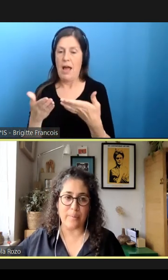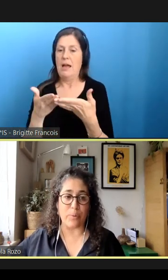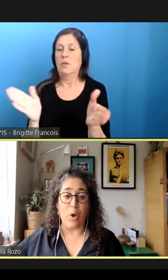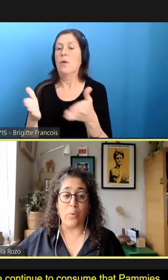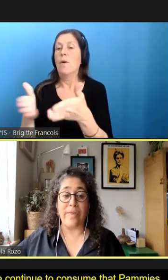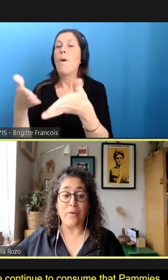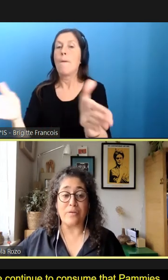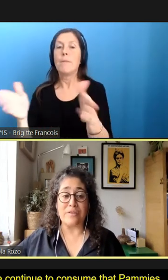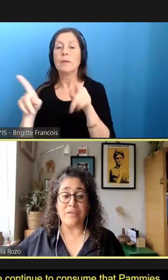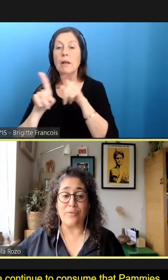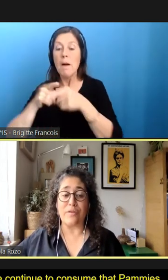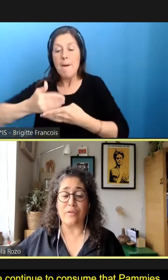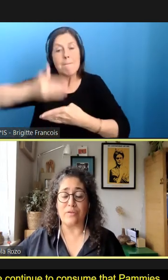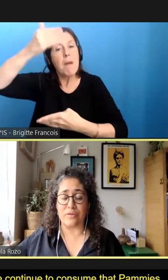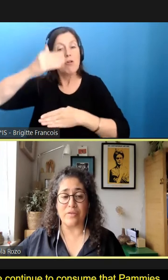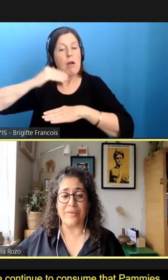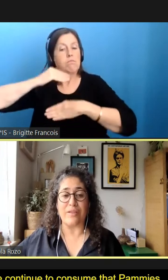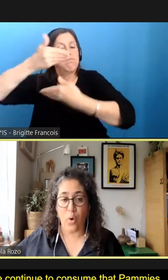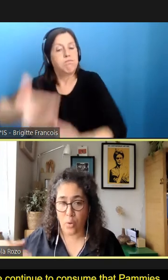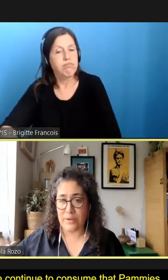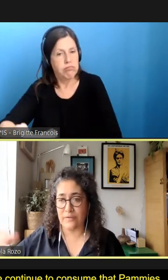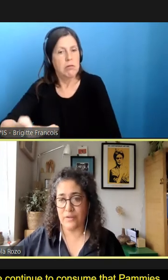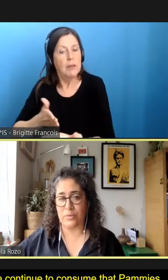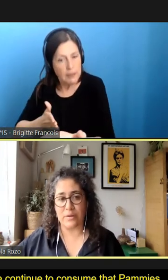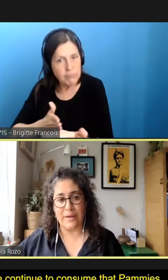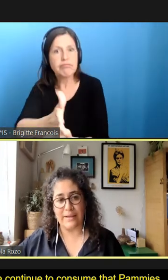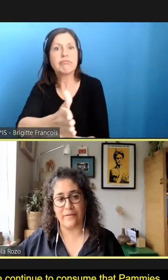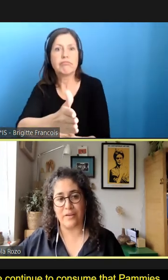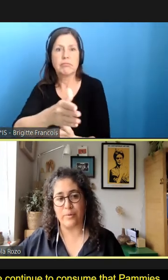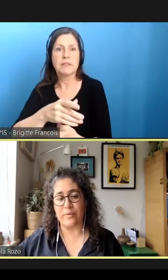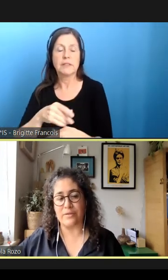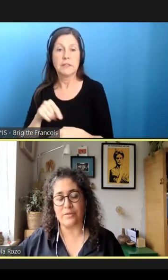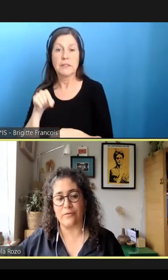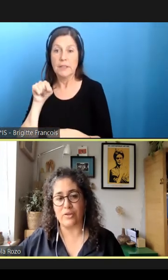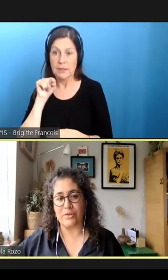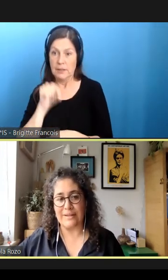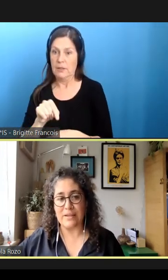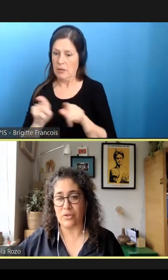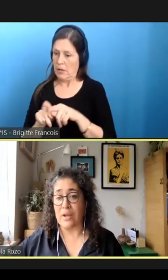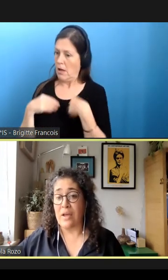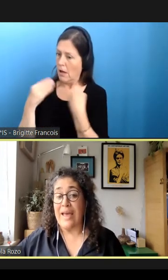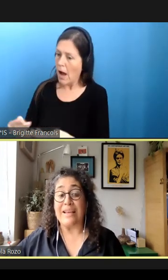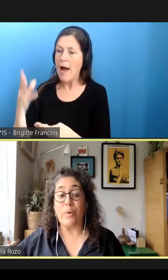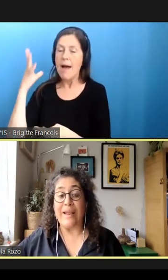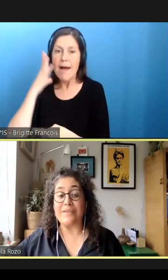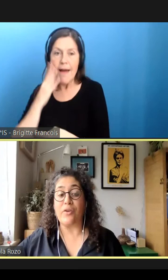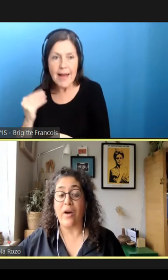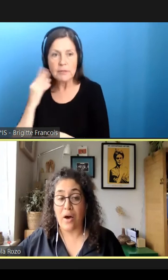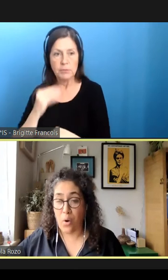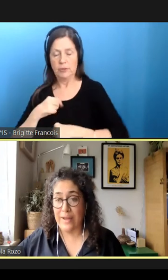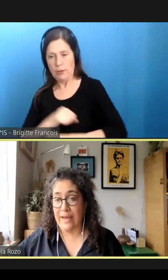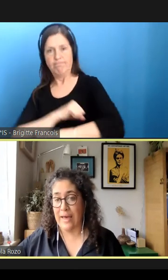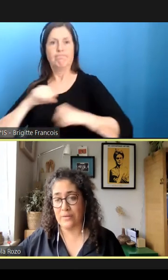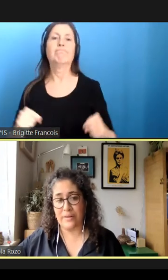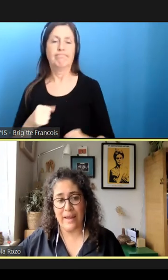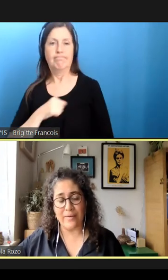young people, without considering their own individual and collective experiences of marginalization, as well as their